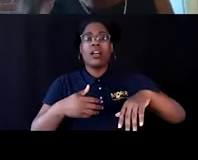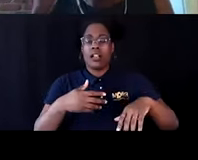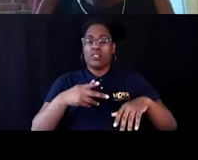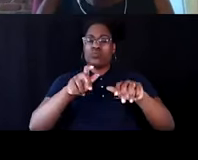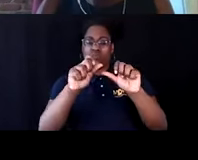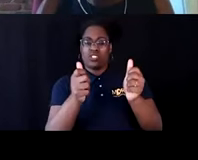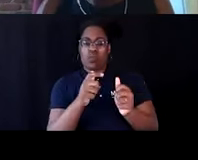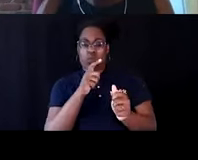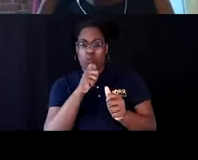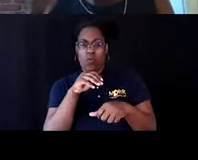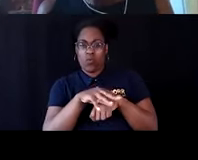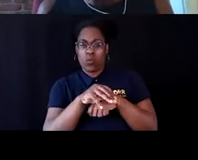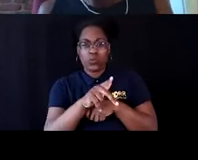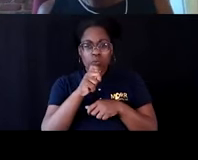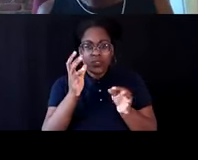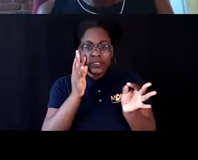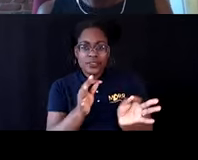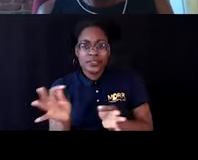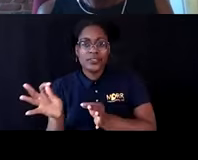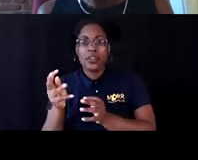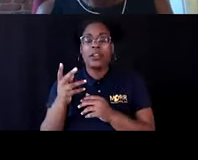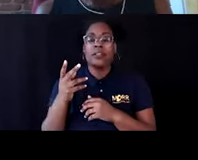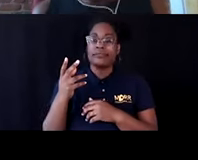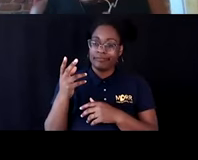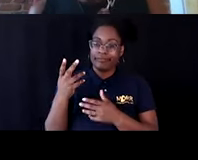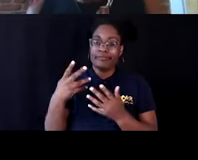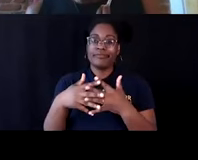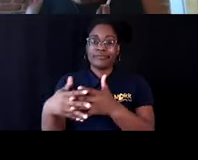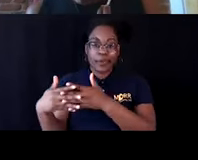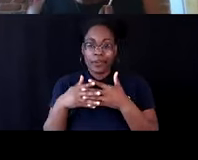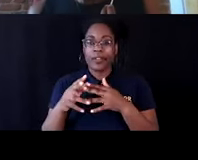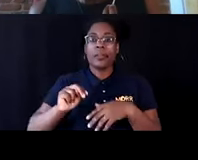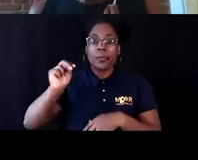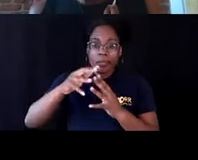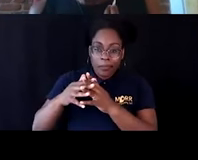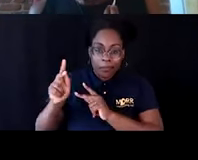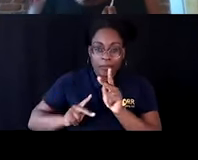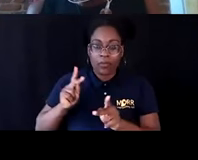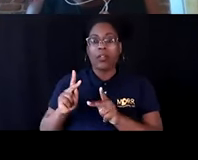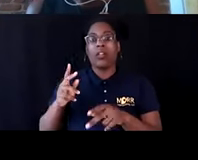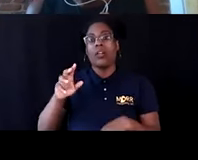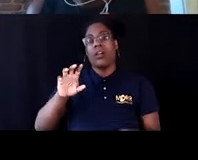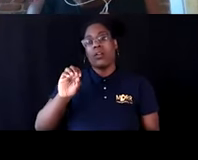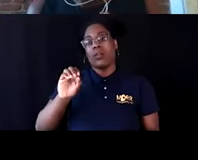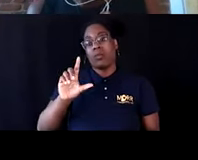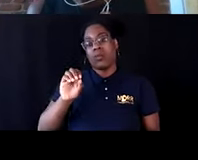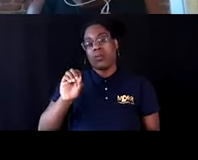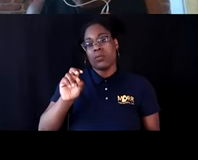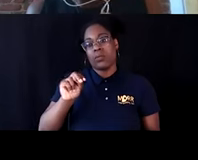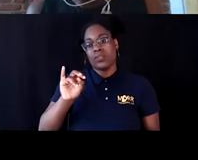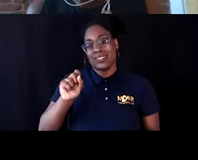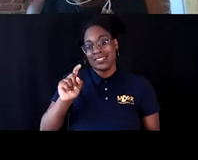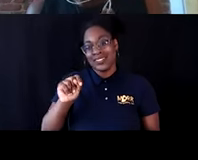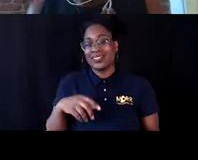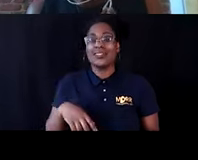much as they have been by European policies. And so I'm getting a note